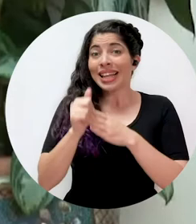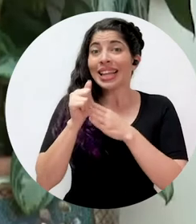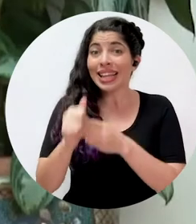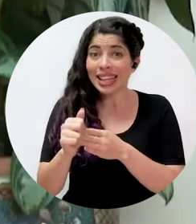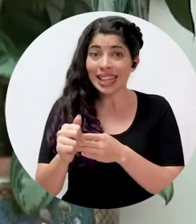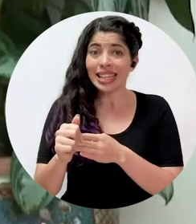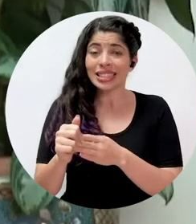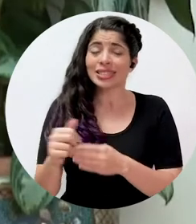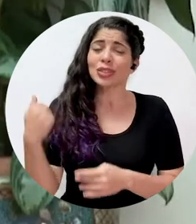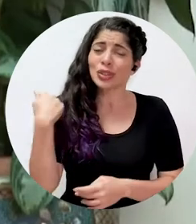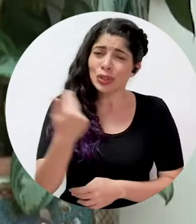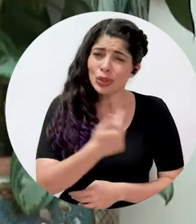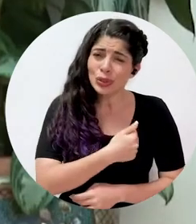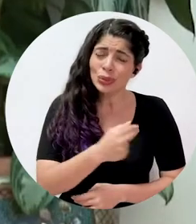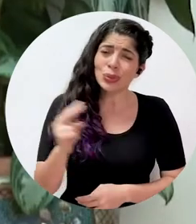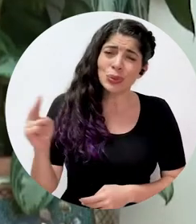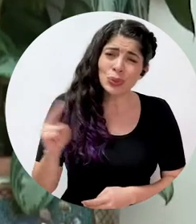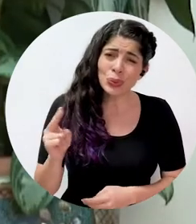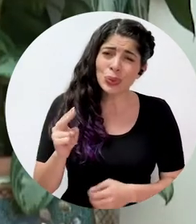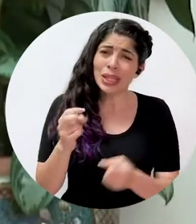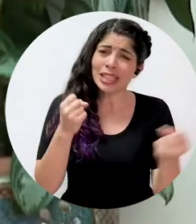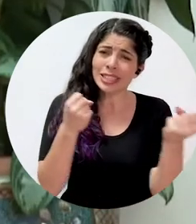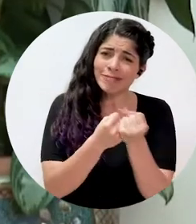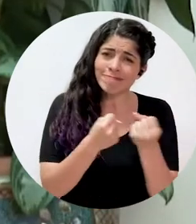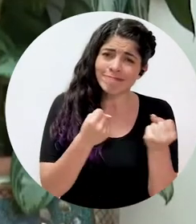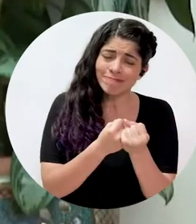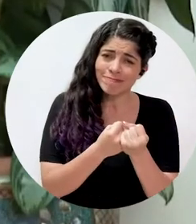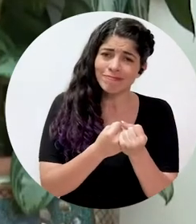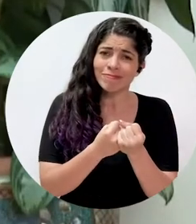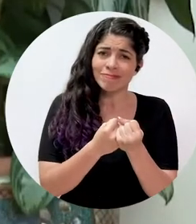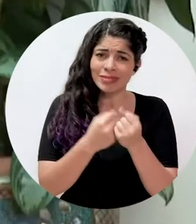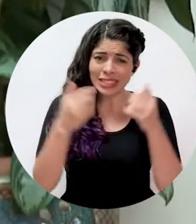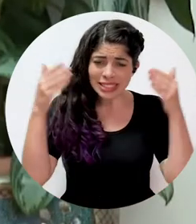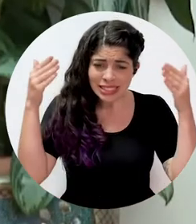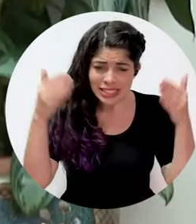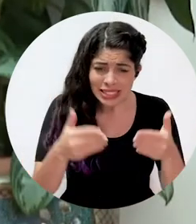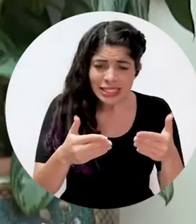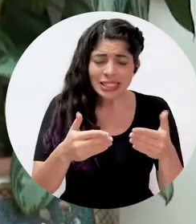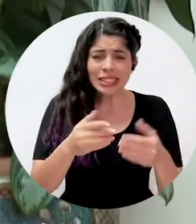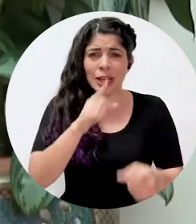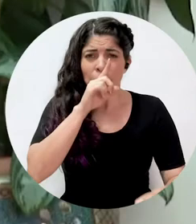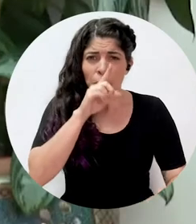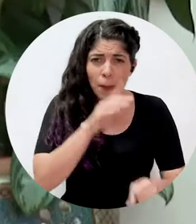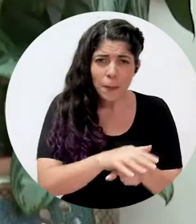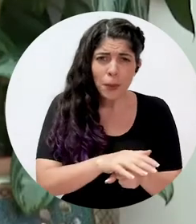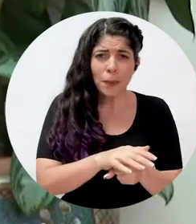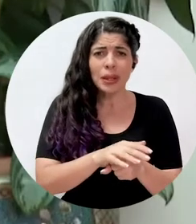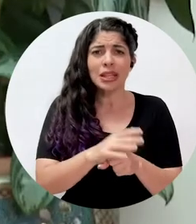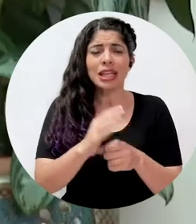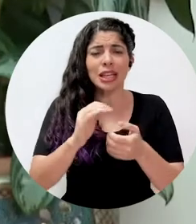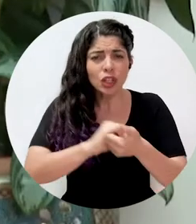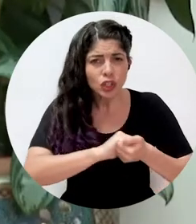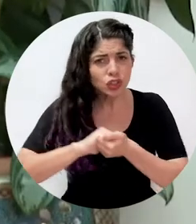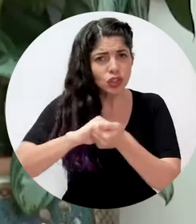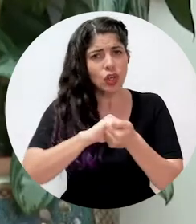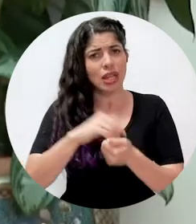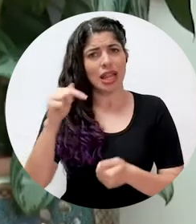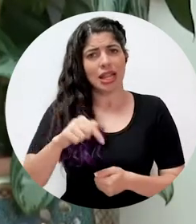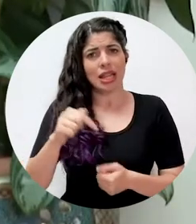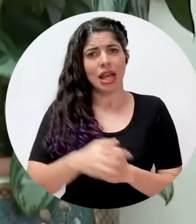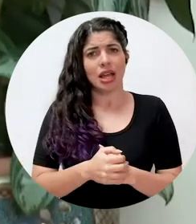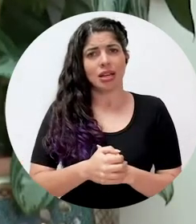leaders, we have the imperative to support and make the case and commit to